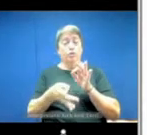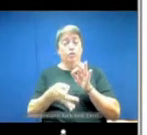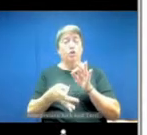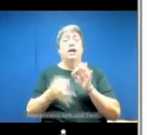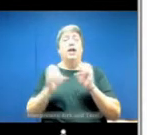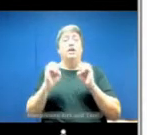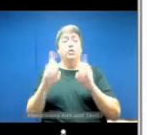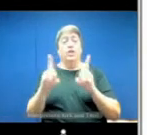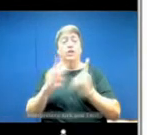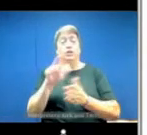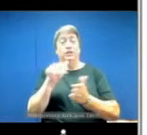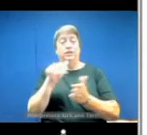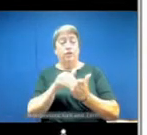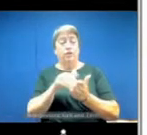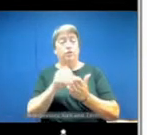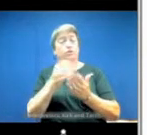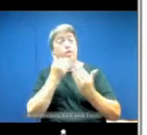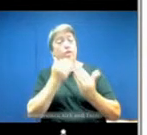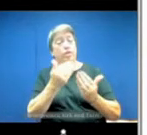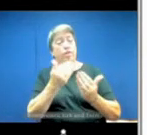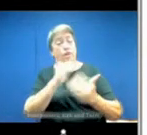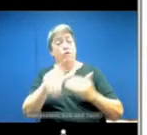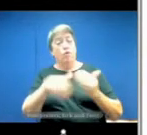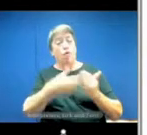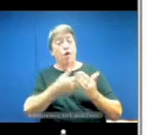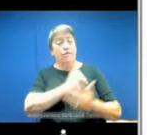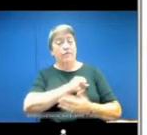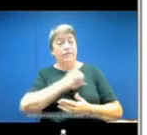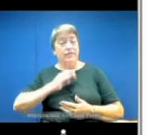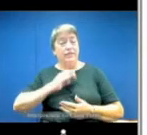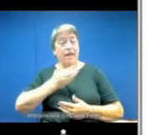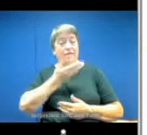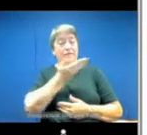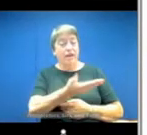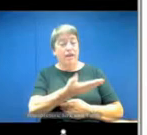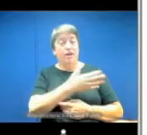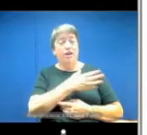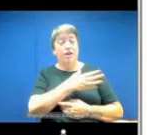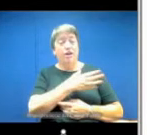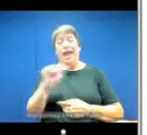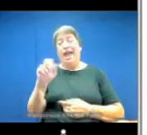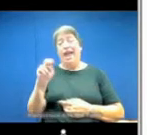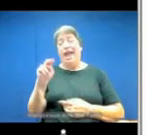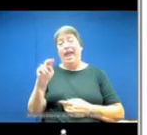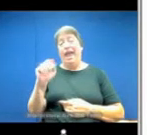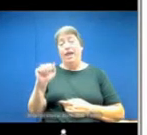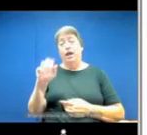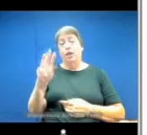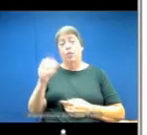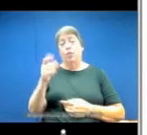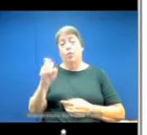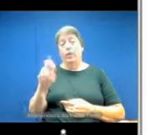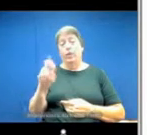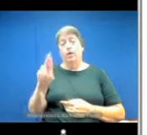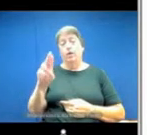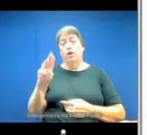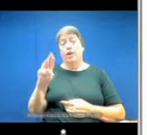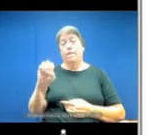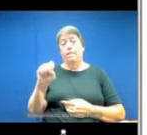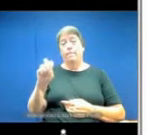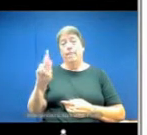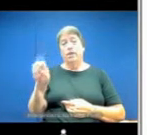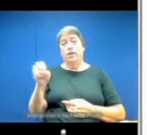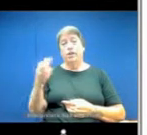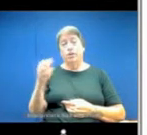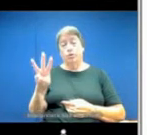I'd like to thank all of the staff there, Ann Witter-Marathu, the director,